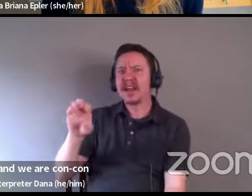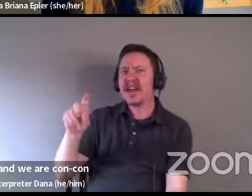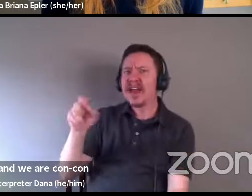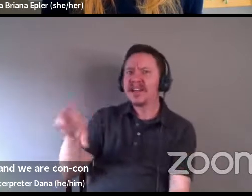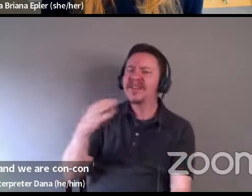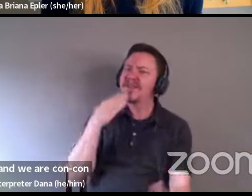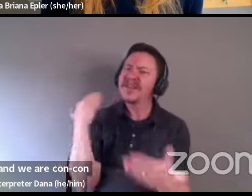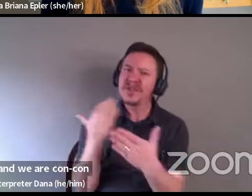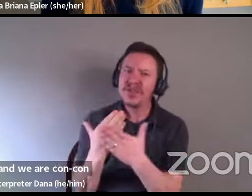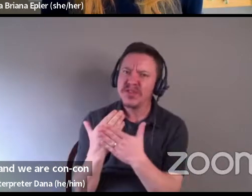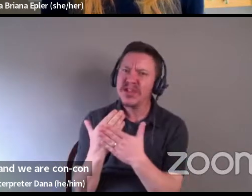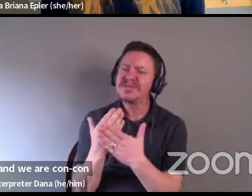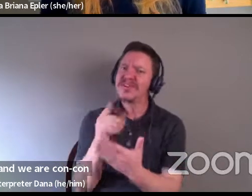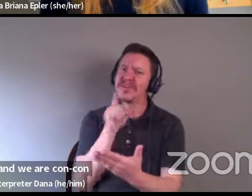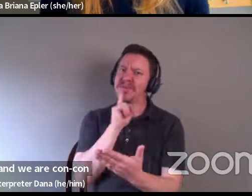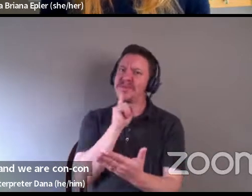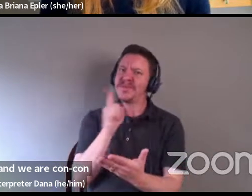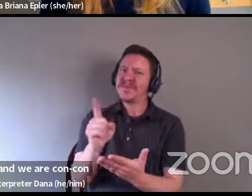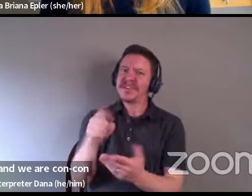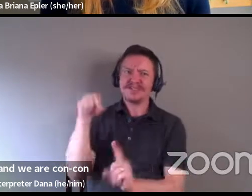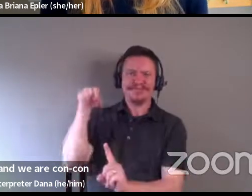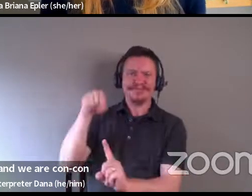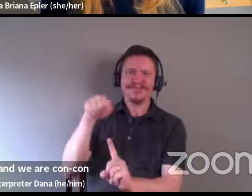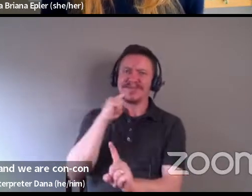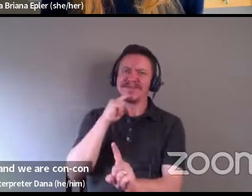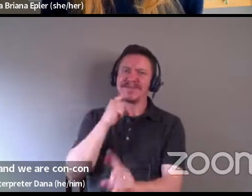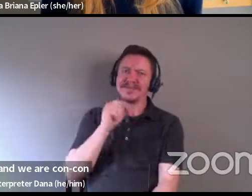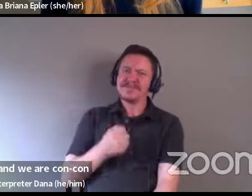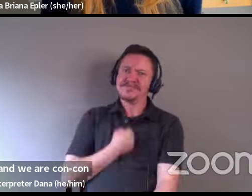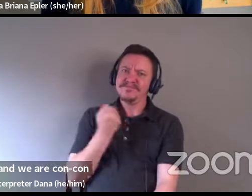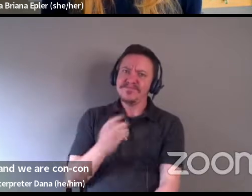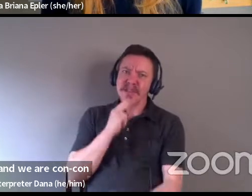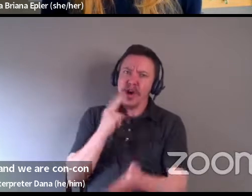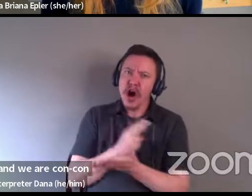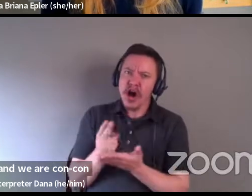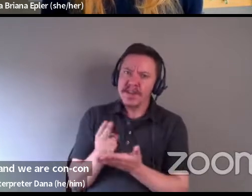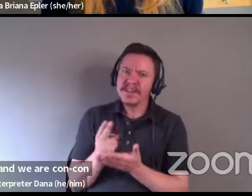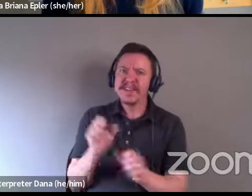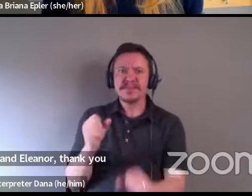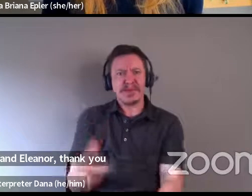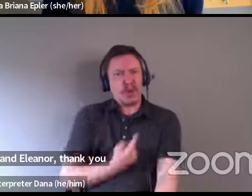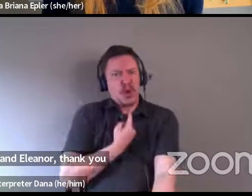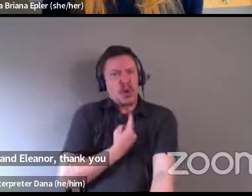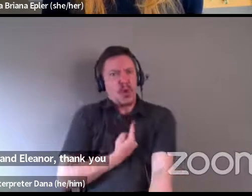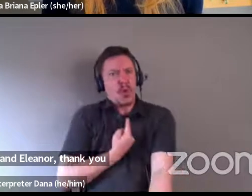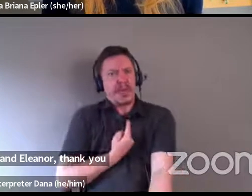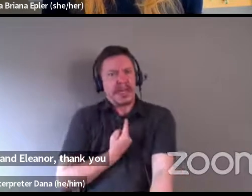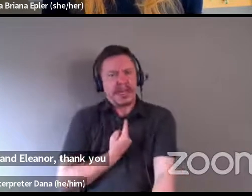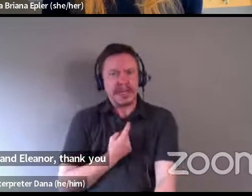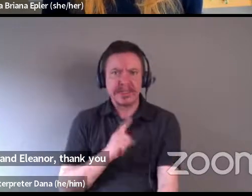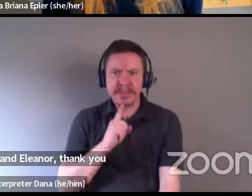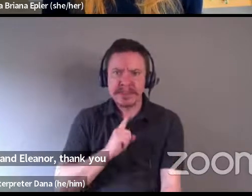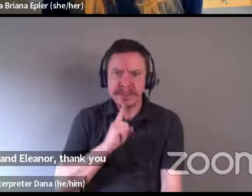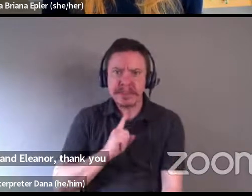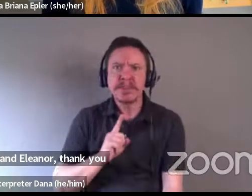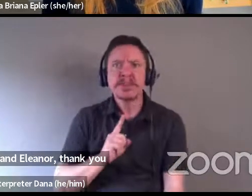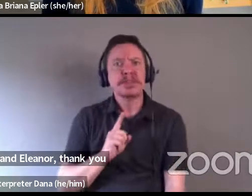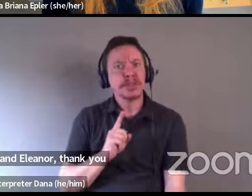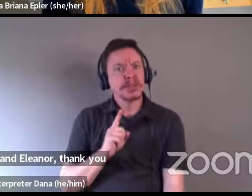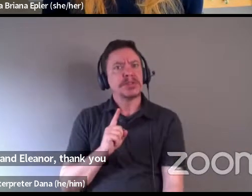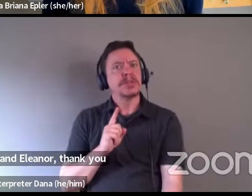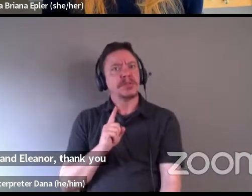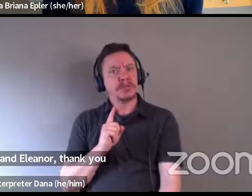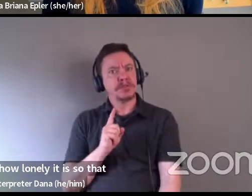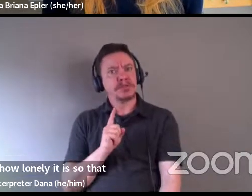for also really speaking honestly about how lonely it is, sort of inhabiting a space